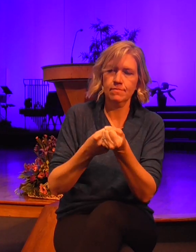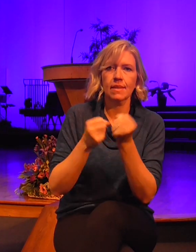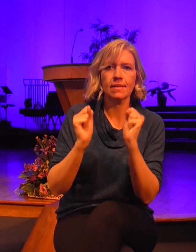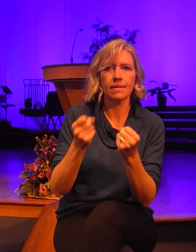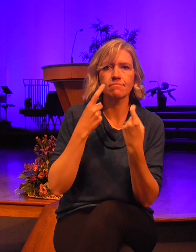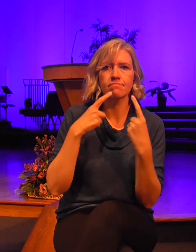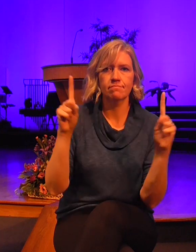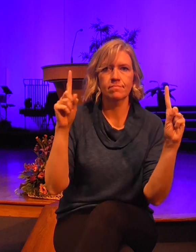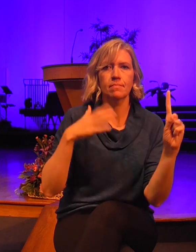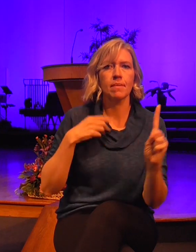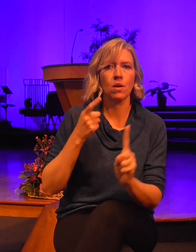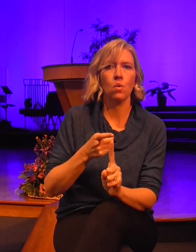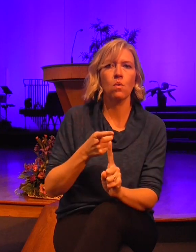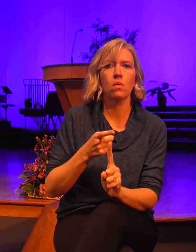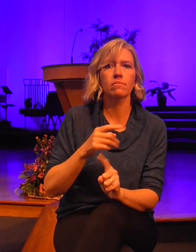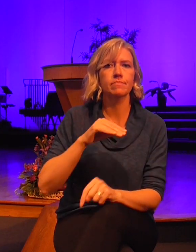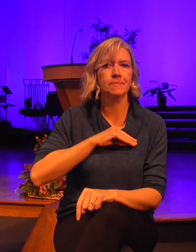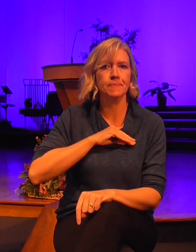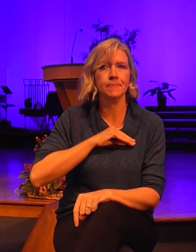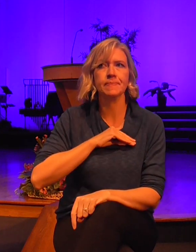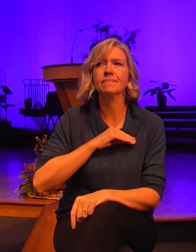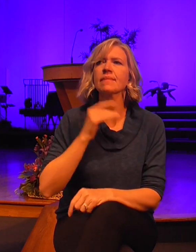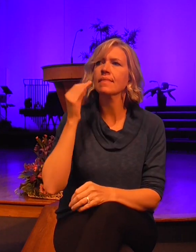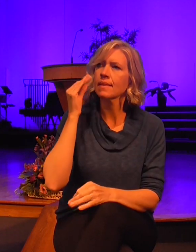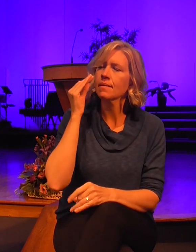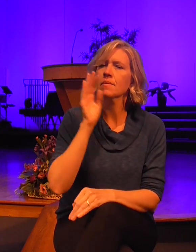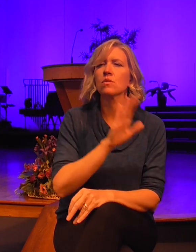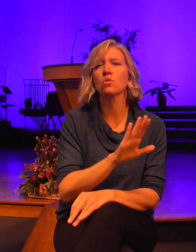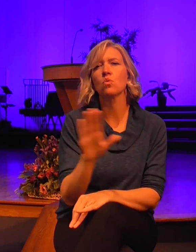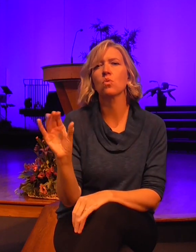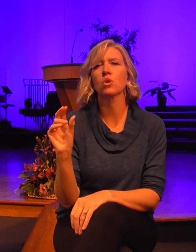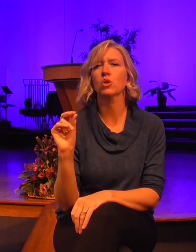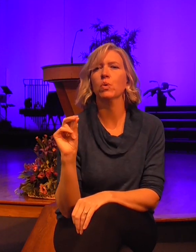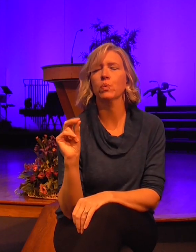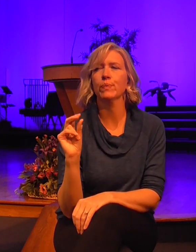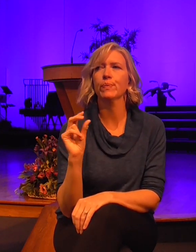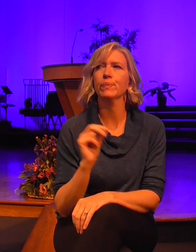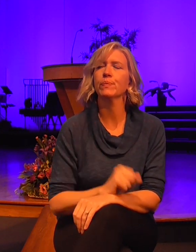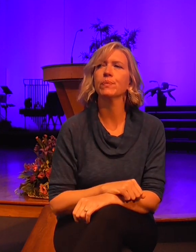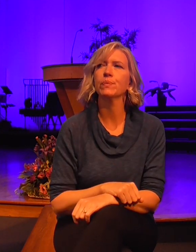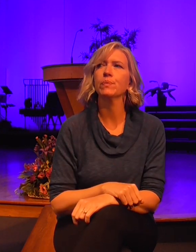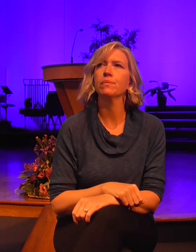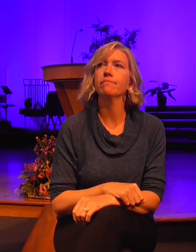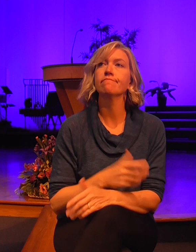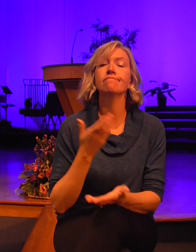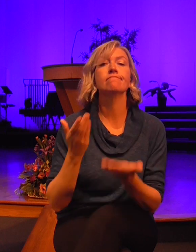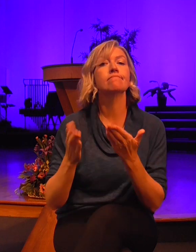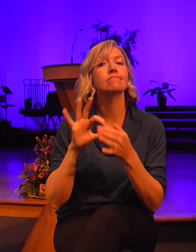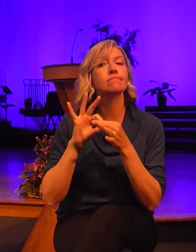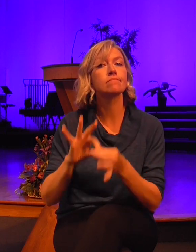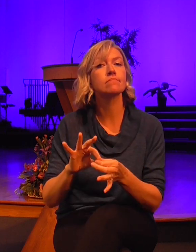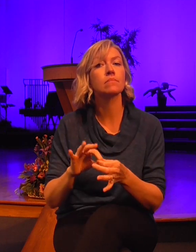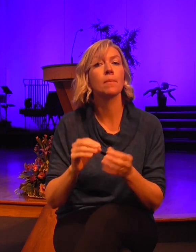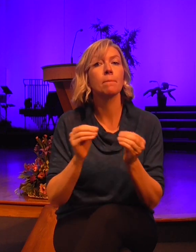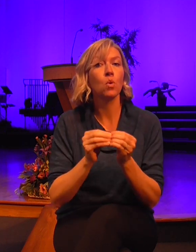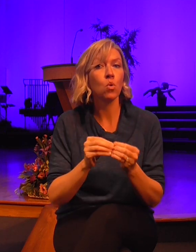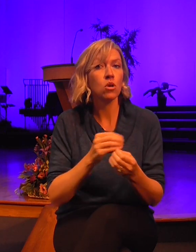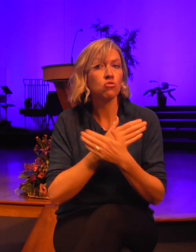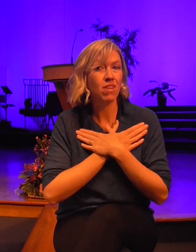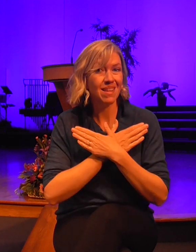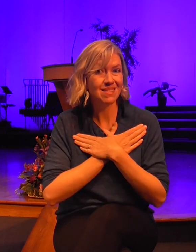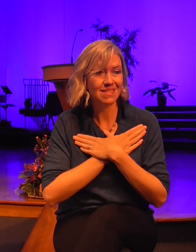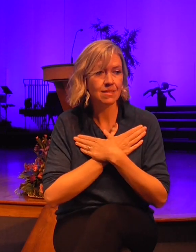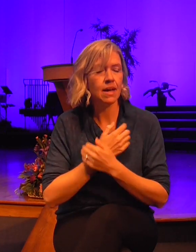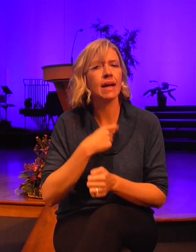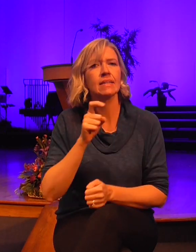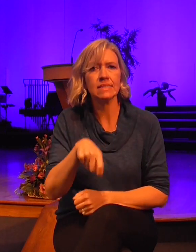my goal? Think about what it might be for you. When it comes to getting more rest, I need to say no to